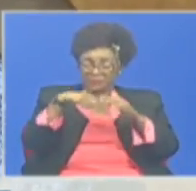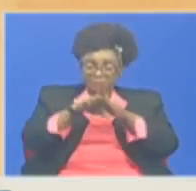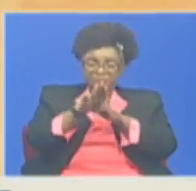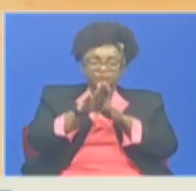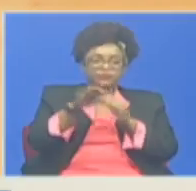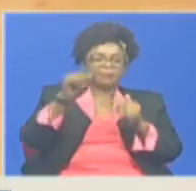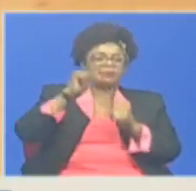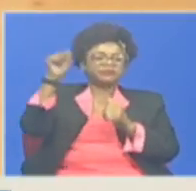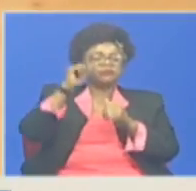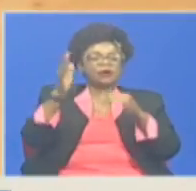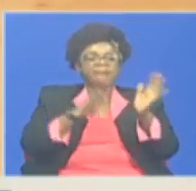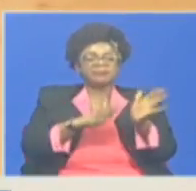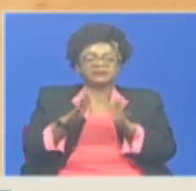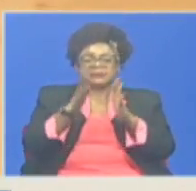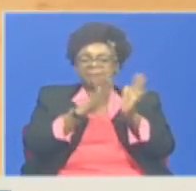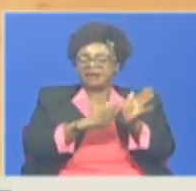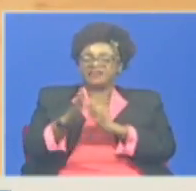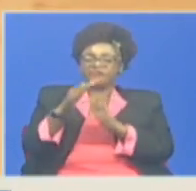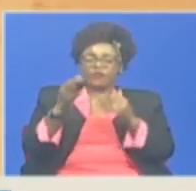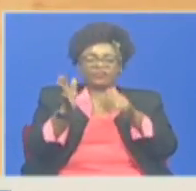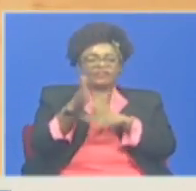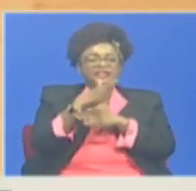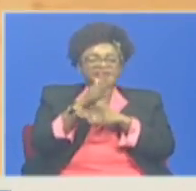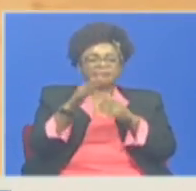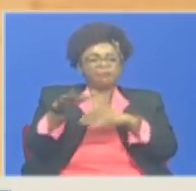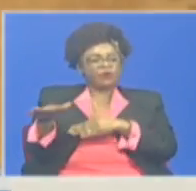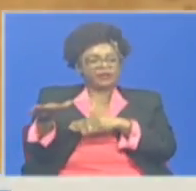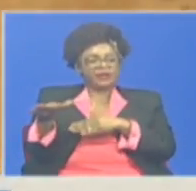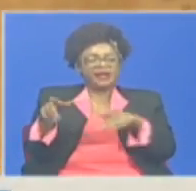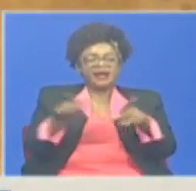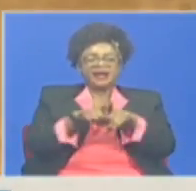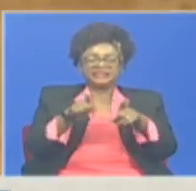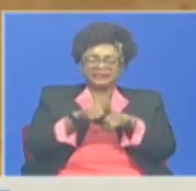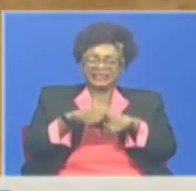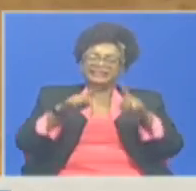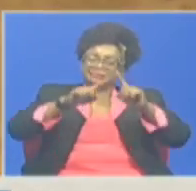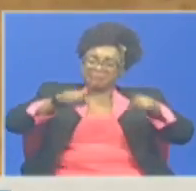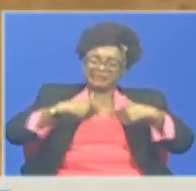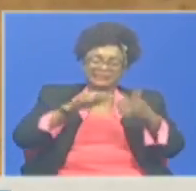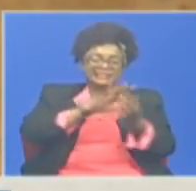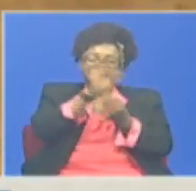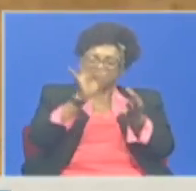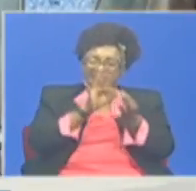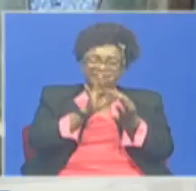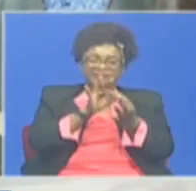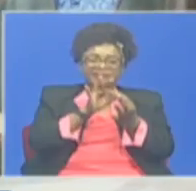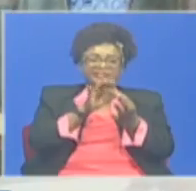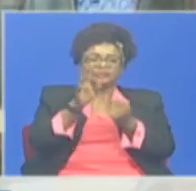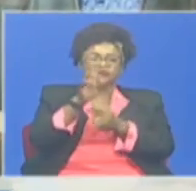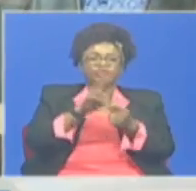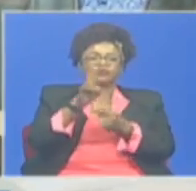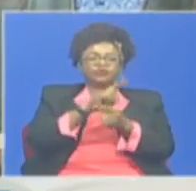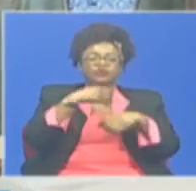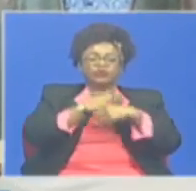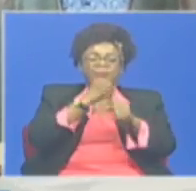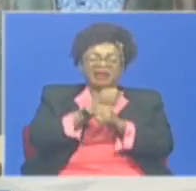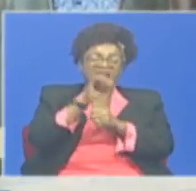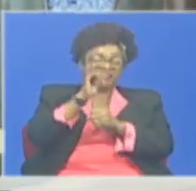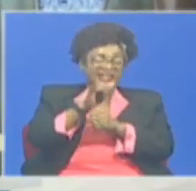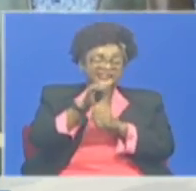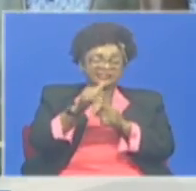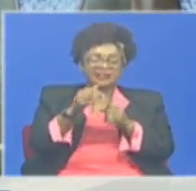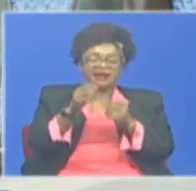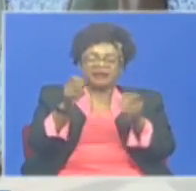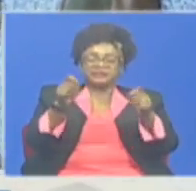is planned for Thursday morning, as they now narrow down their demands to specifics used to put up the Gazette notice that has